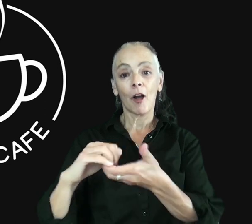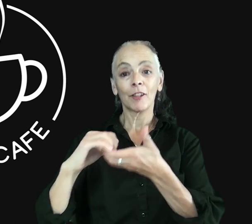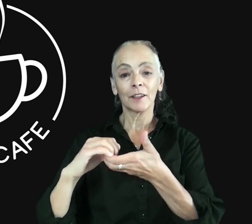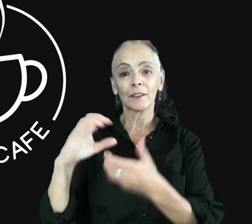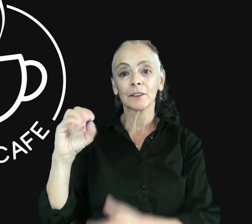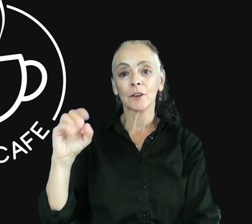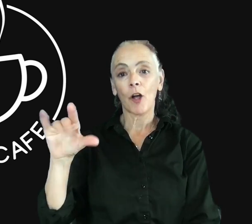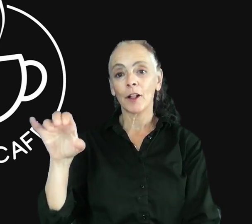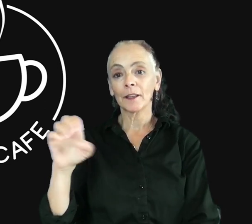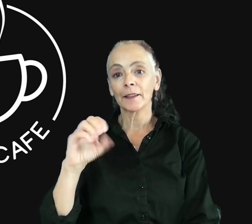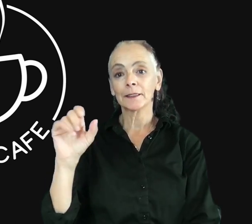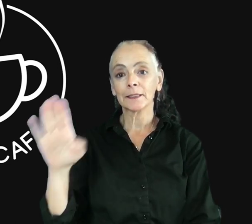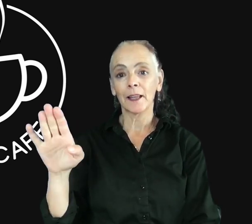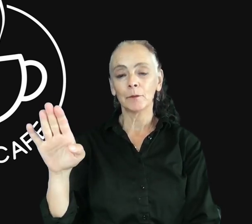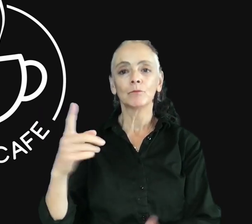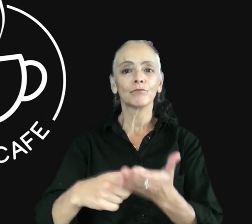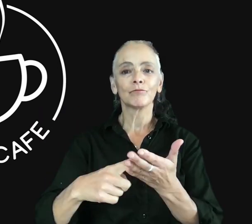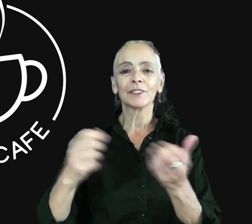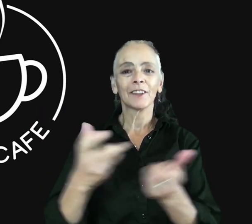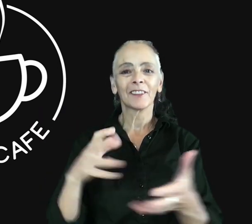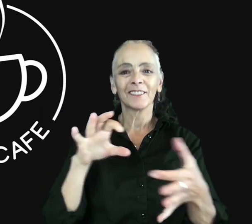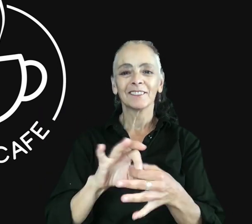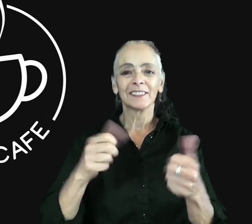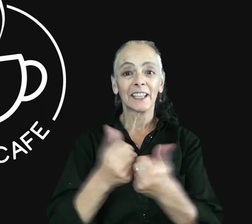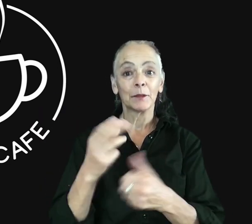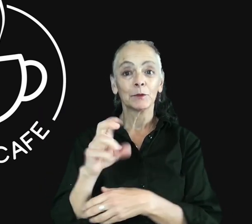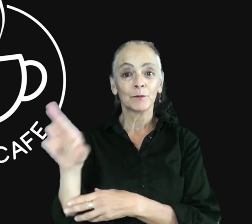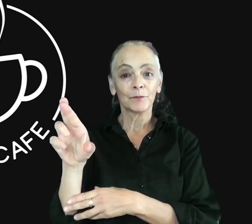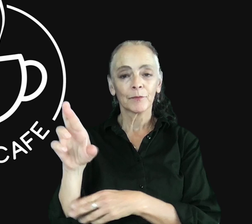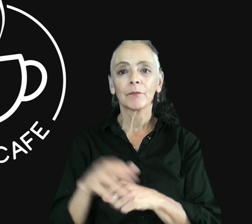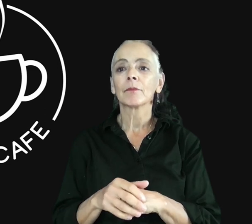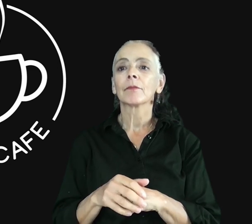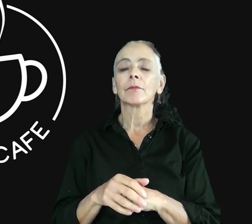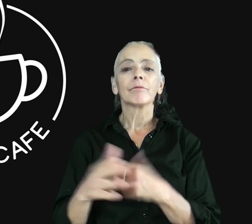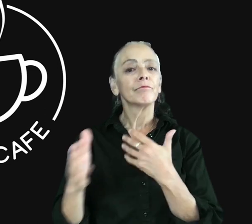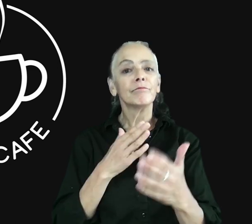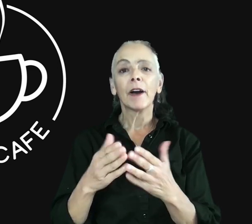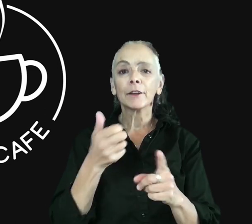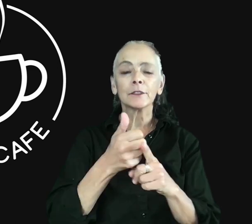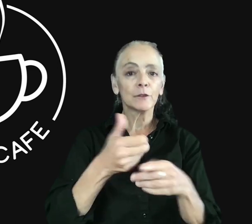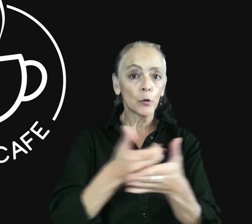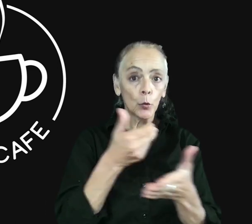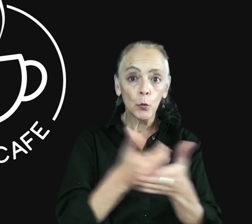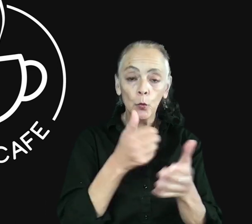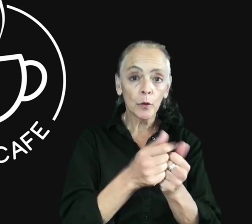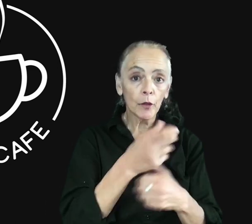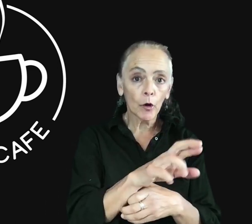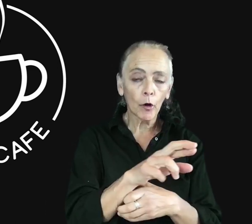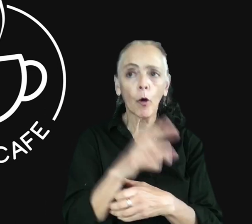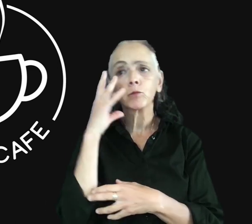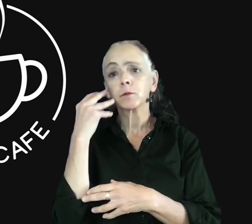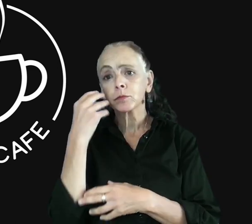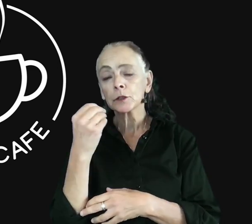topics around all things games user research we've got you covered whether you're just getting started in ger been around for a while or are